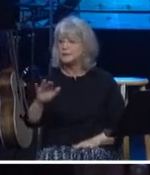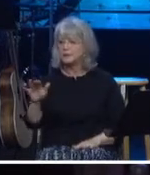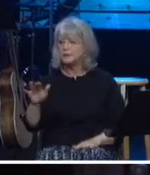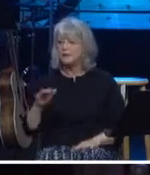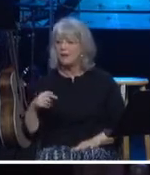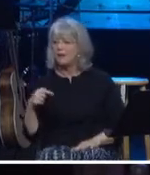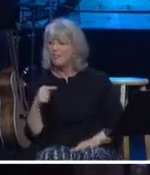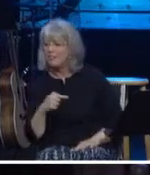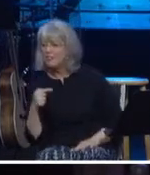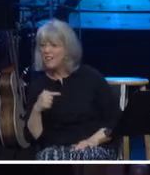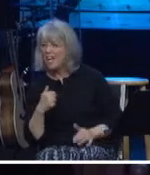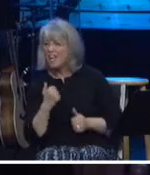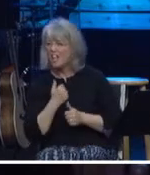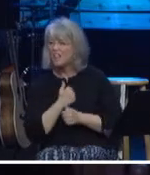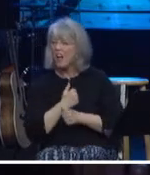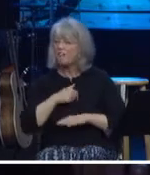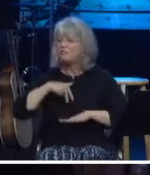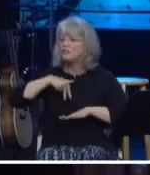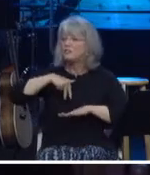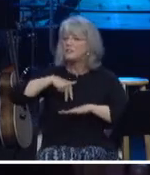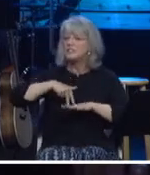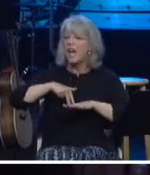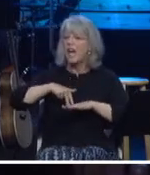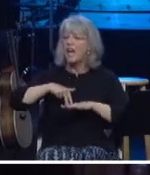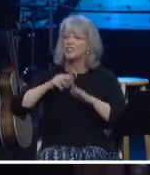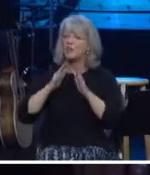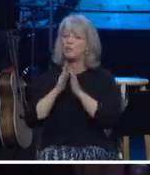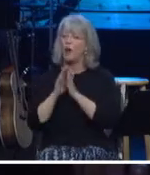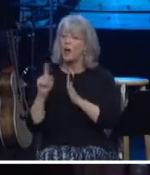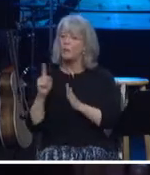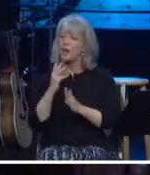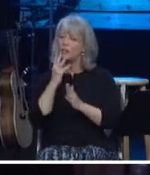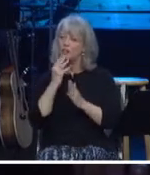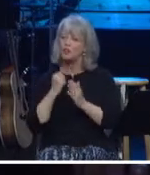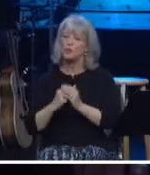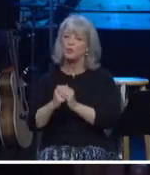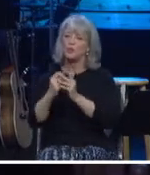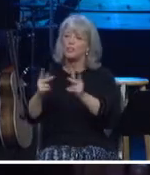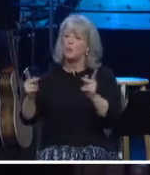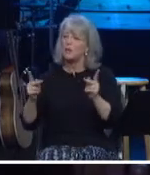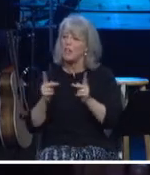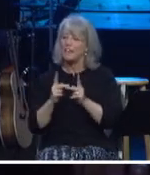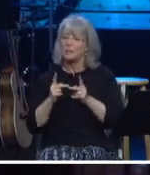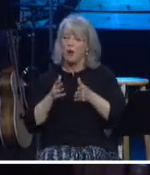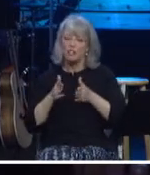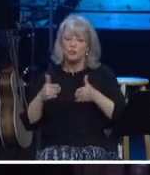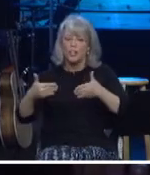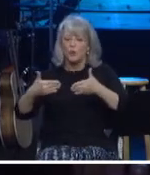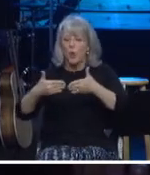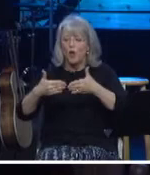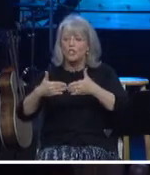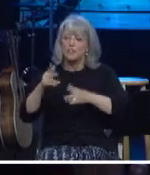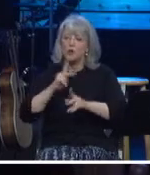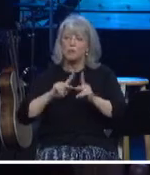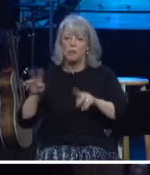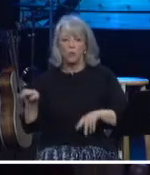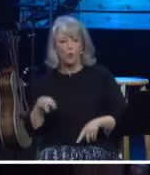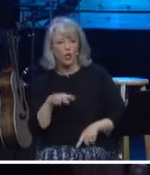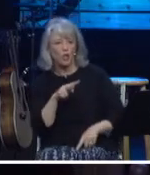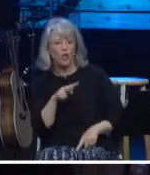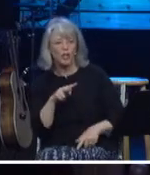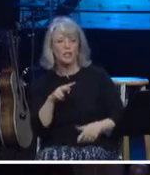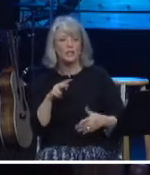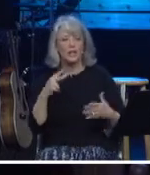they love to stand and pray in the synagogues and on the street corners. Here it is. So that they may be seen by